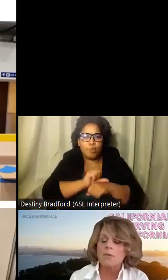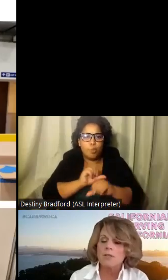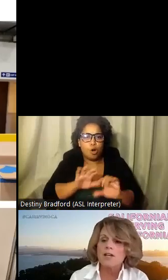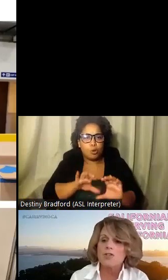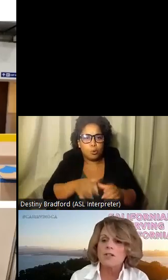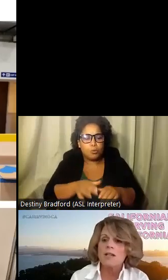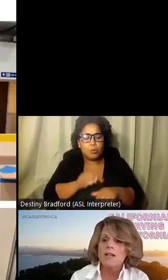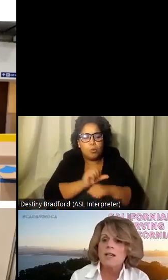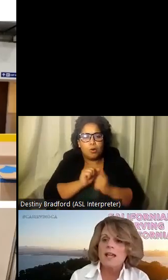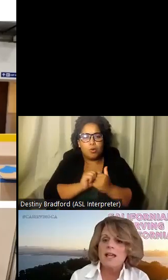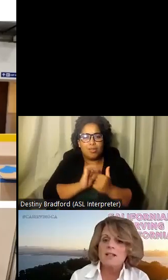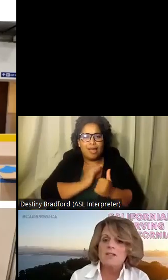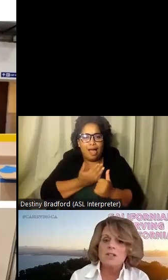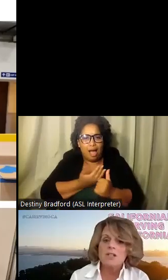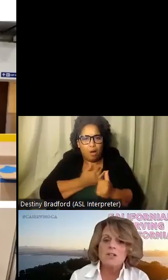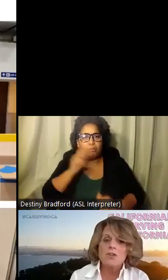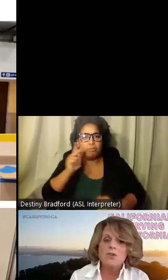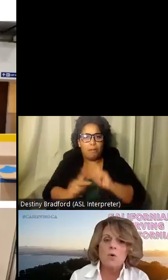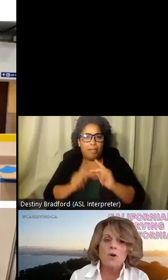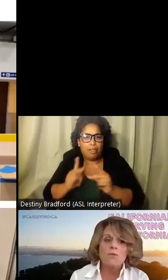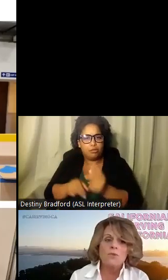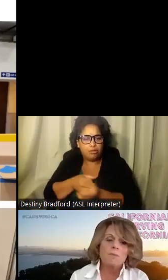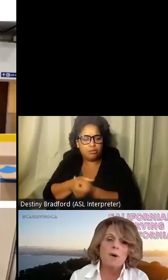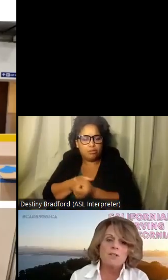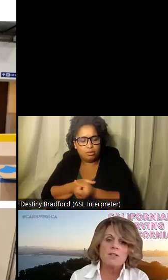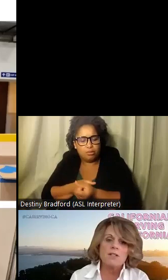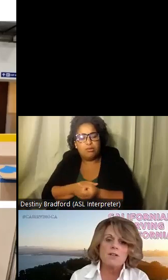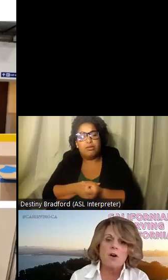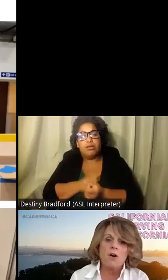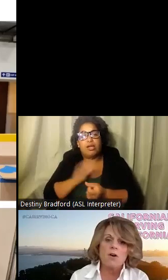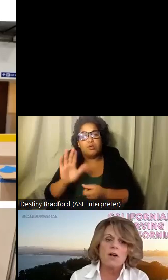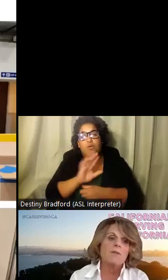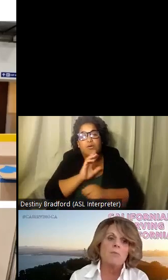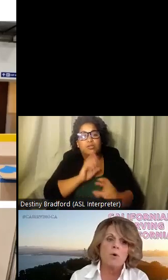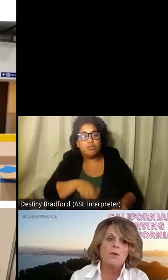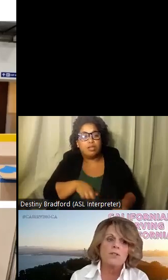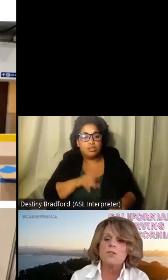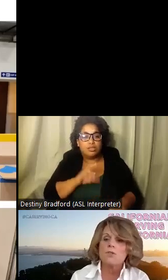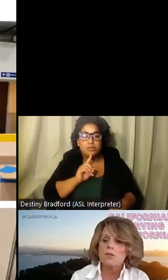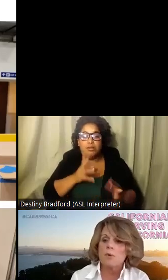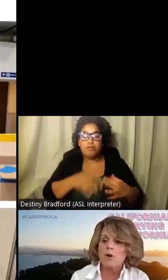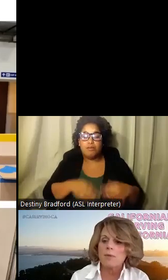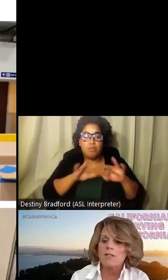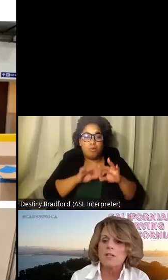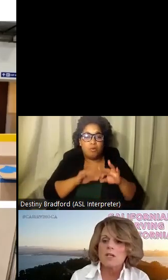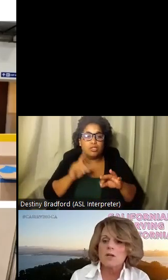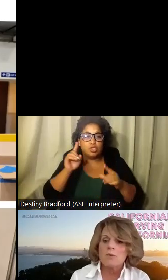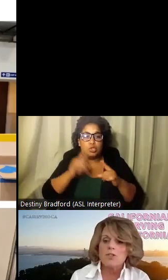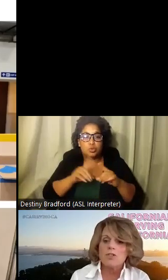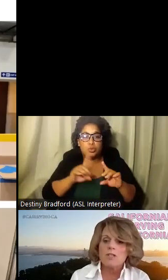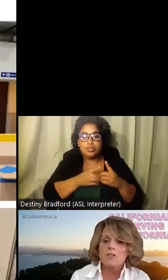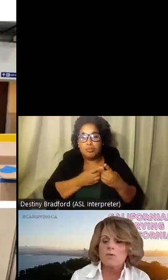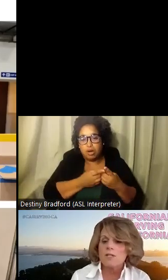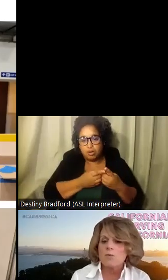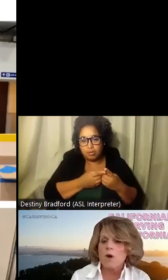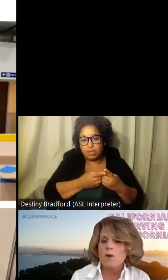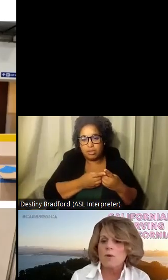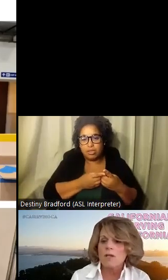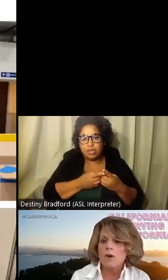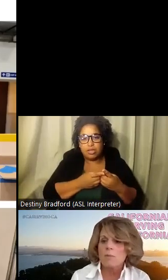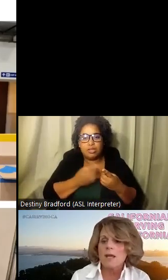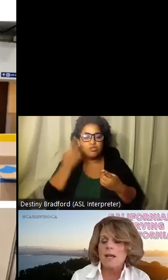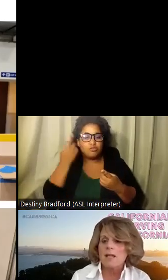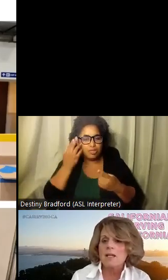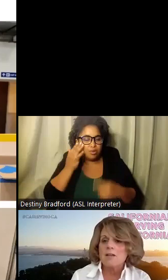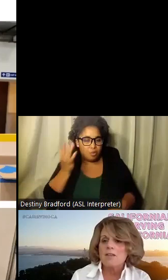our population, and your responses are of importance to the department, which is the reason why